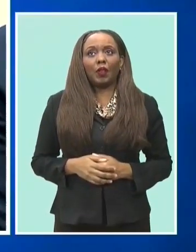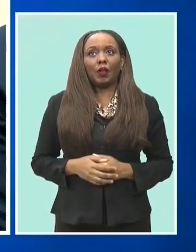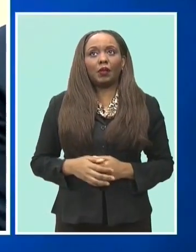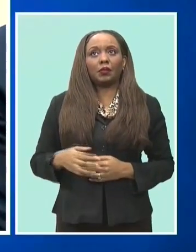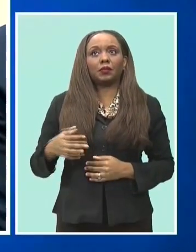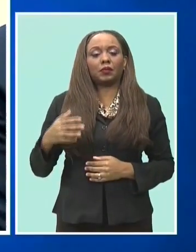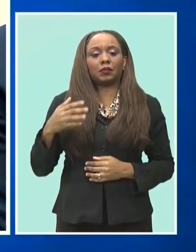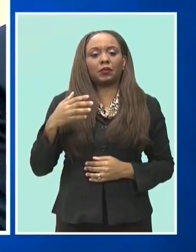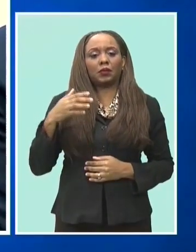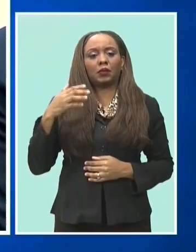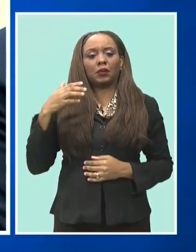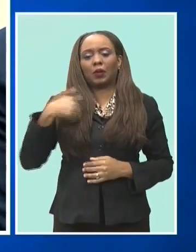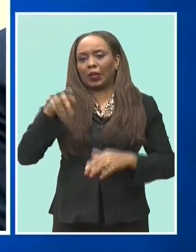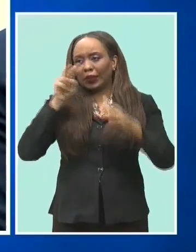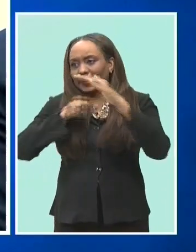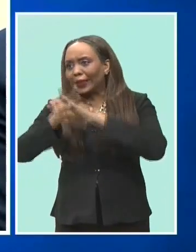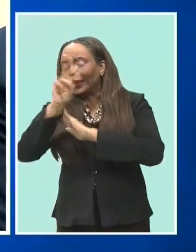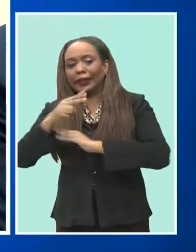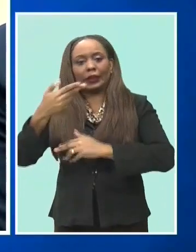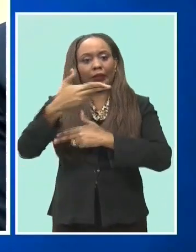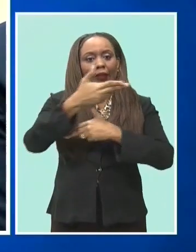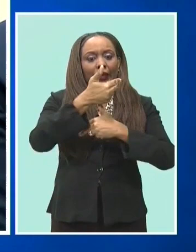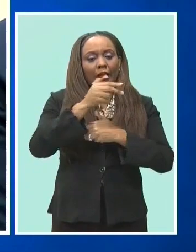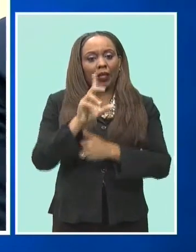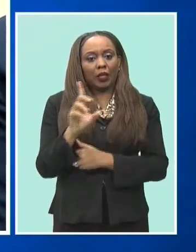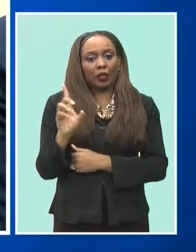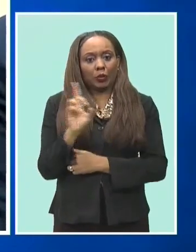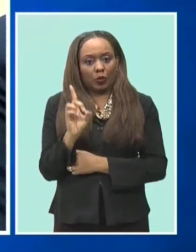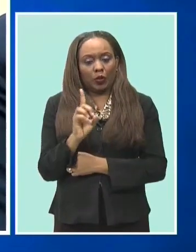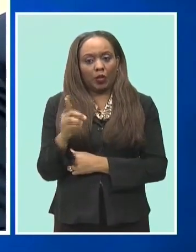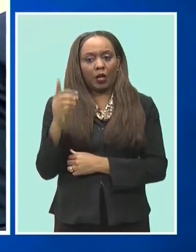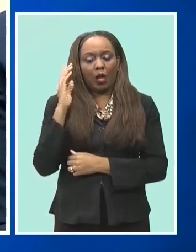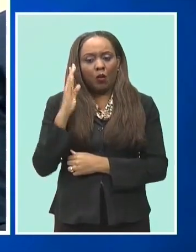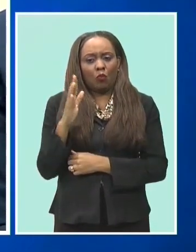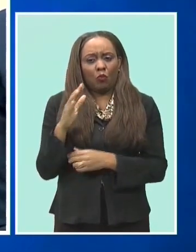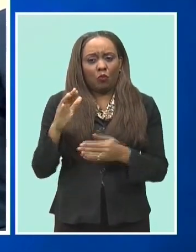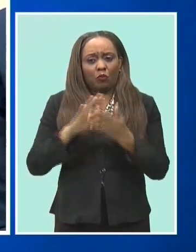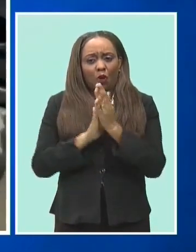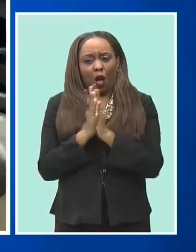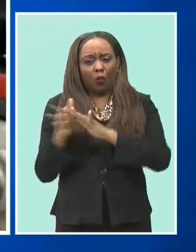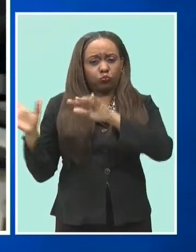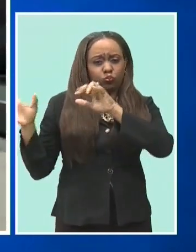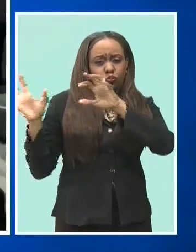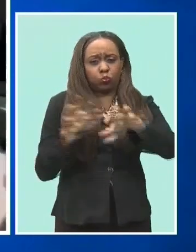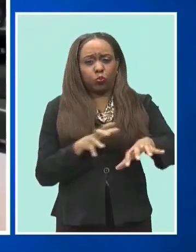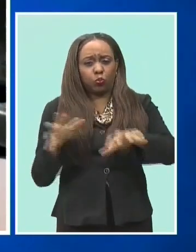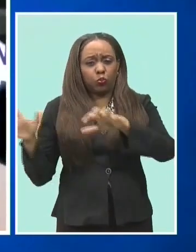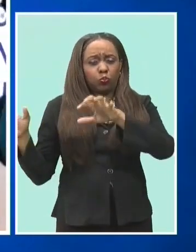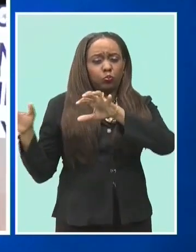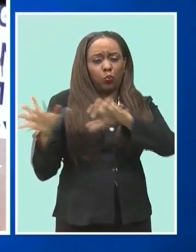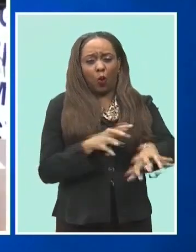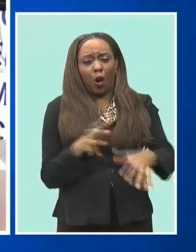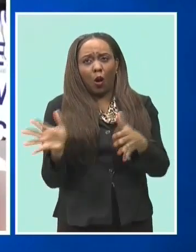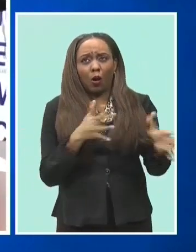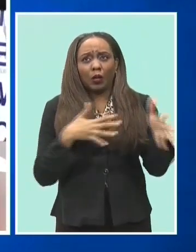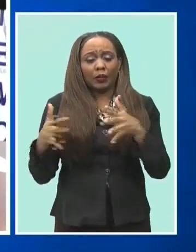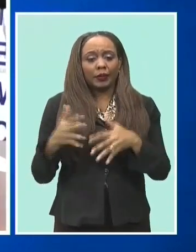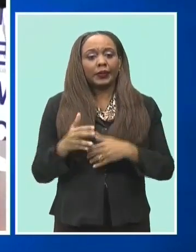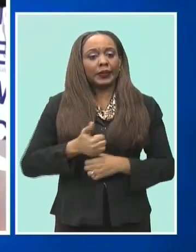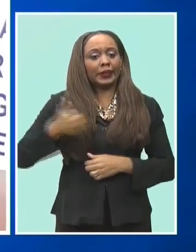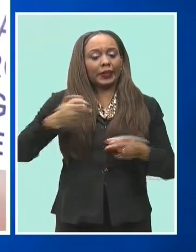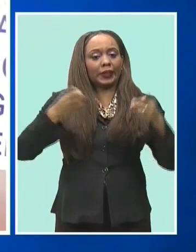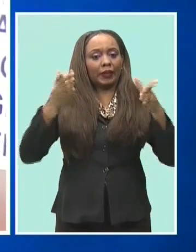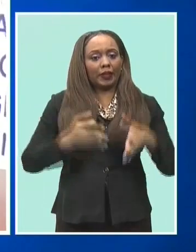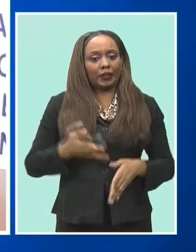that Dorian would intensify and also expand in terms of size. Senior Deputy Director of the Bahamas Department